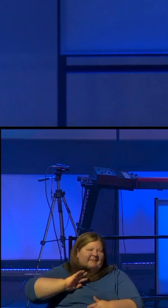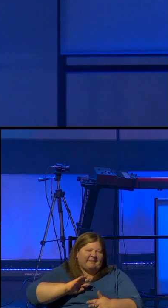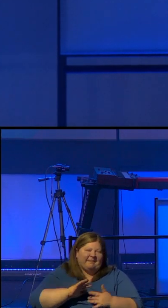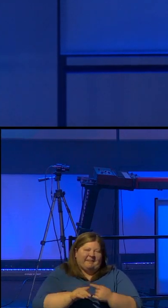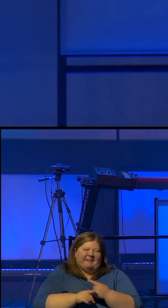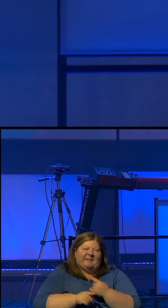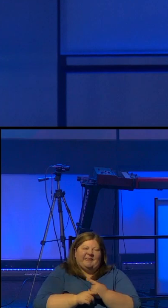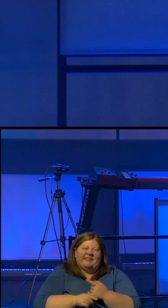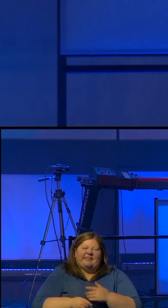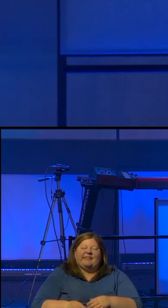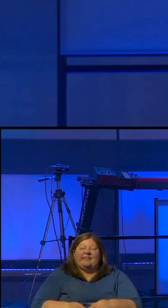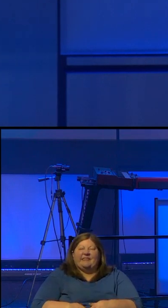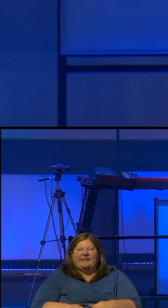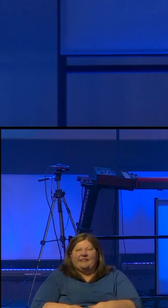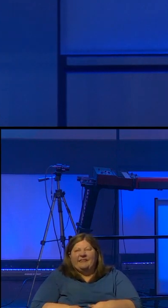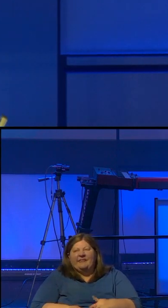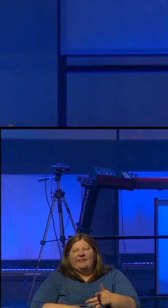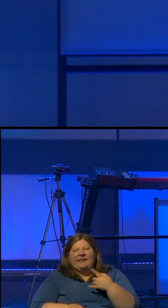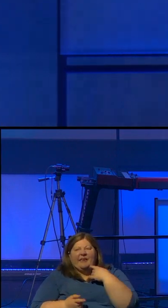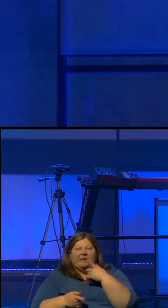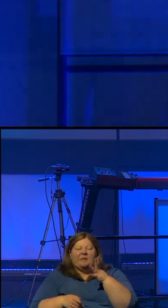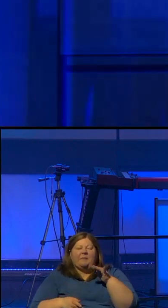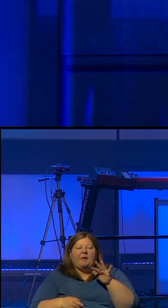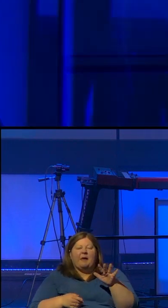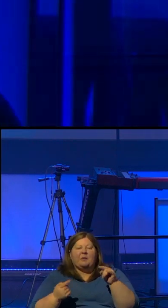his wounds, you have been healed.